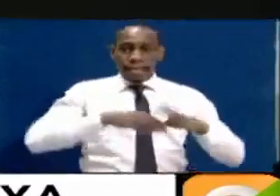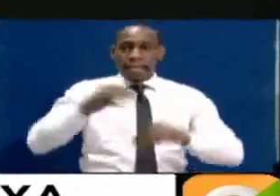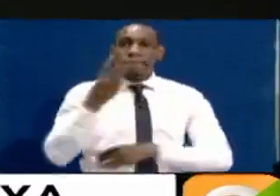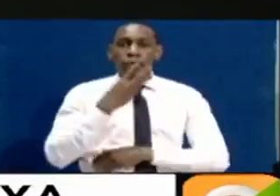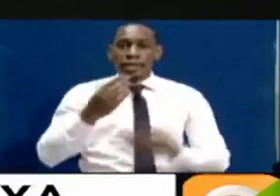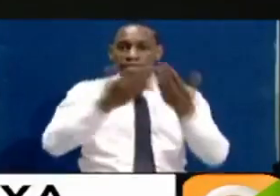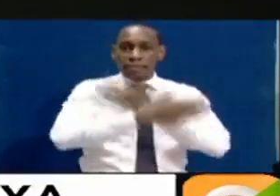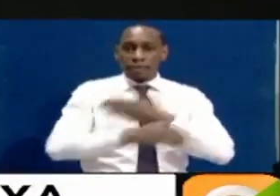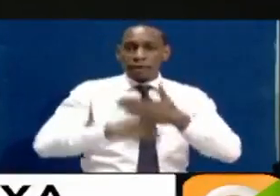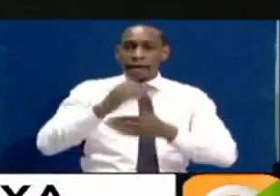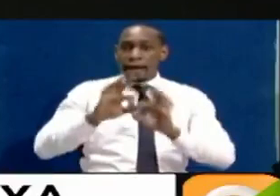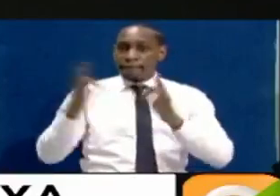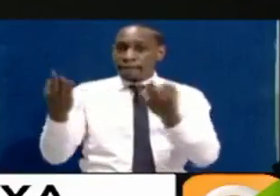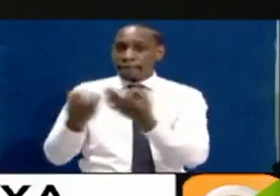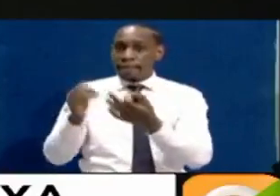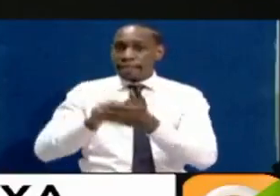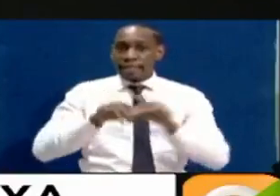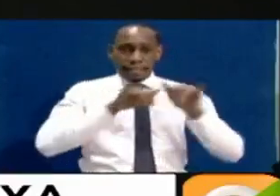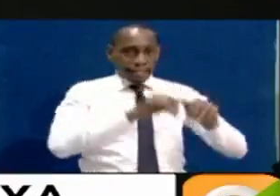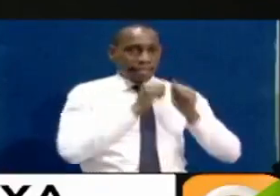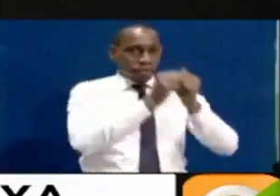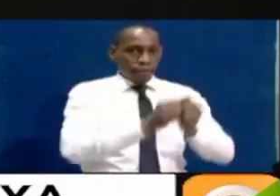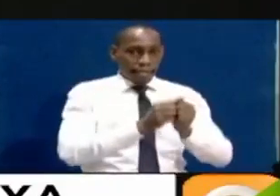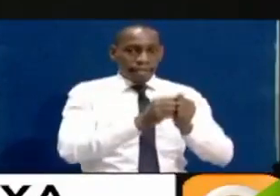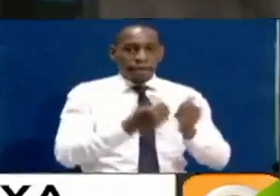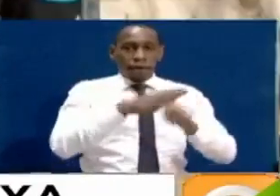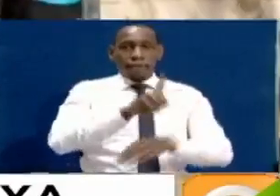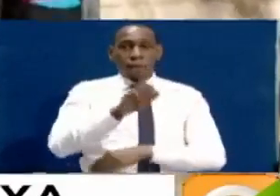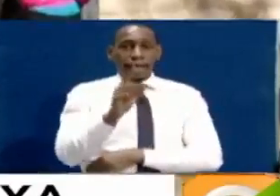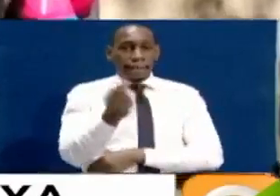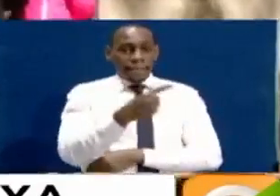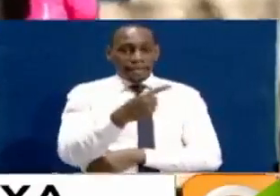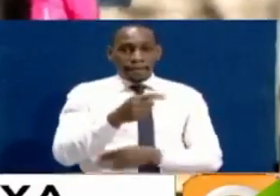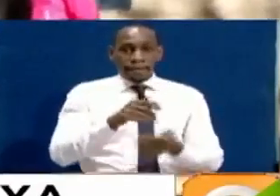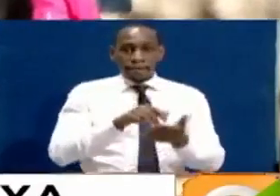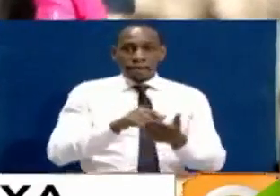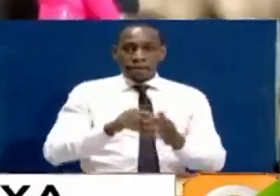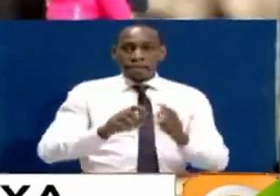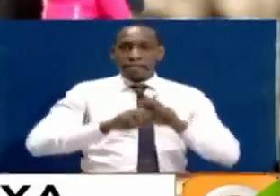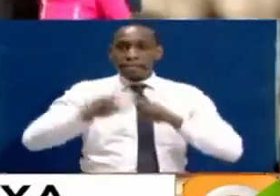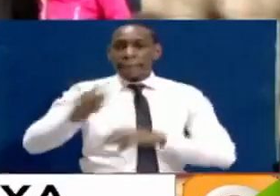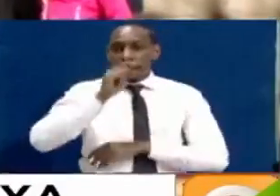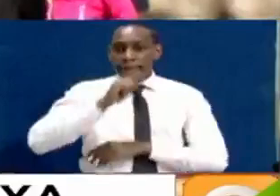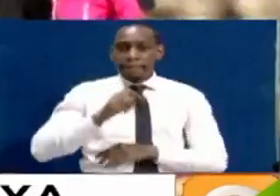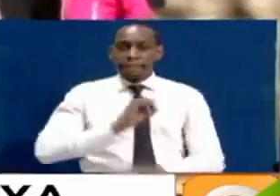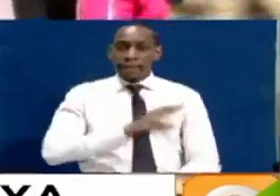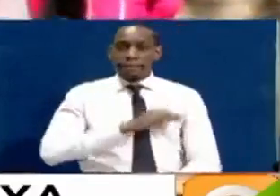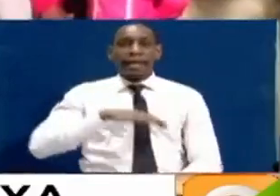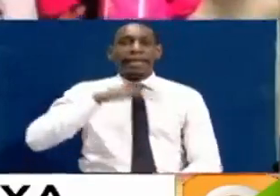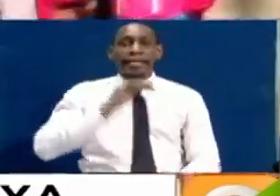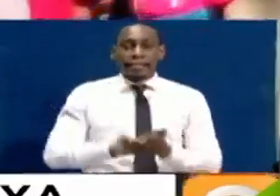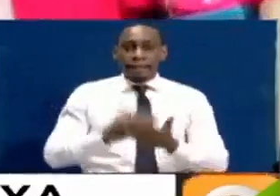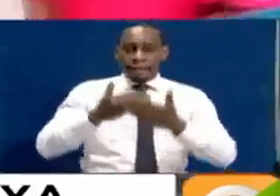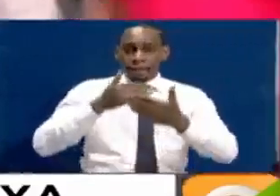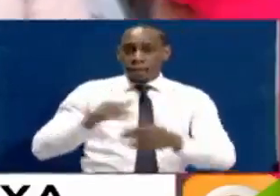on Wednesday night after his family, who have stayed with him in the country for more than a month, after fleeing his country over death threats. The